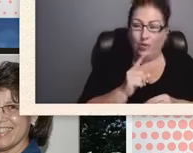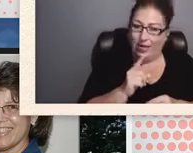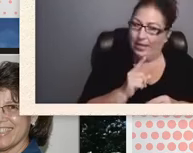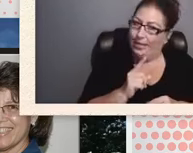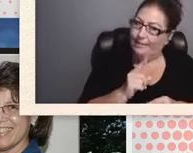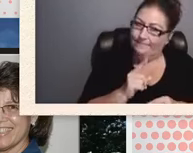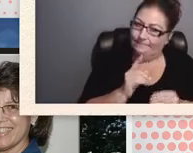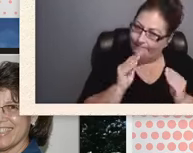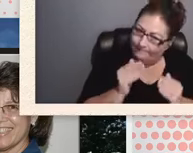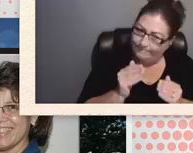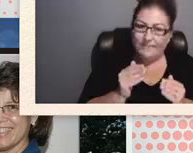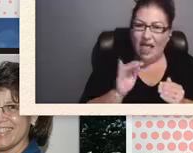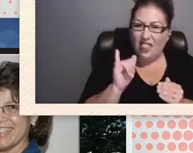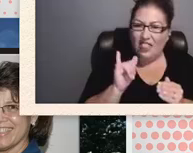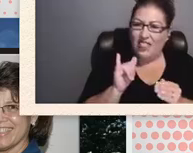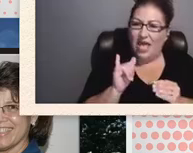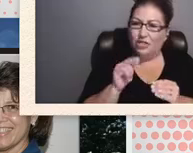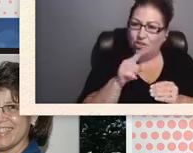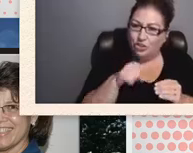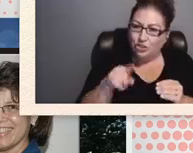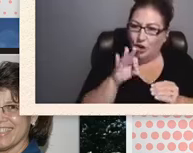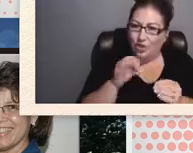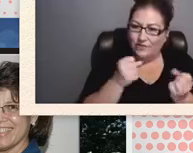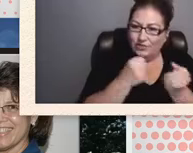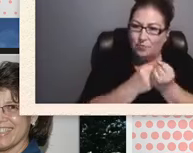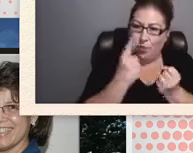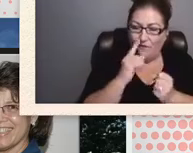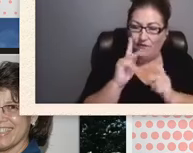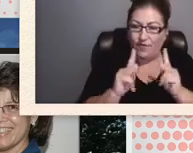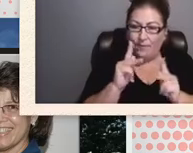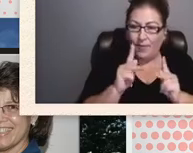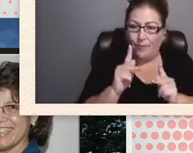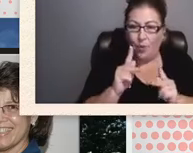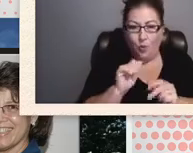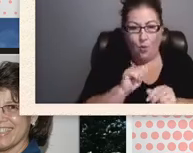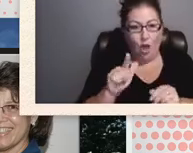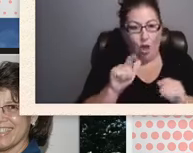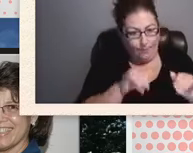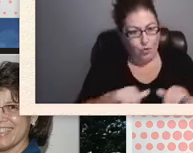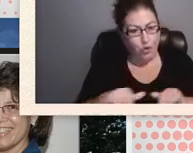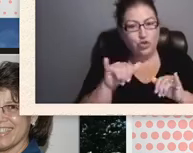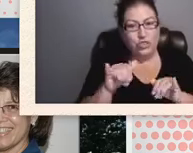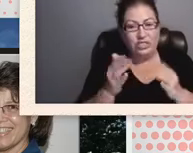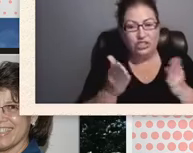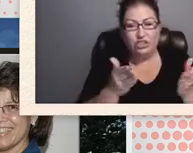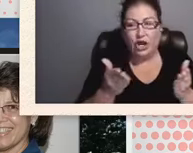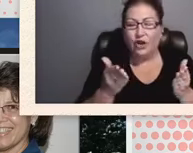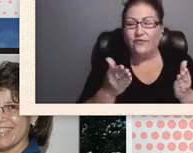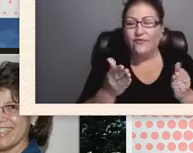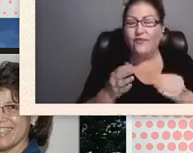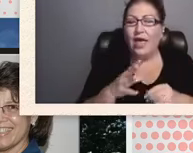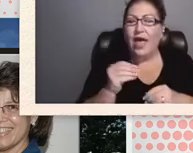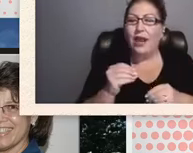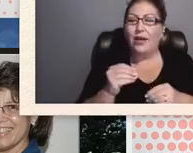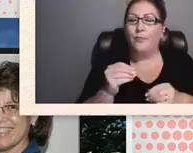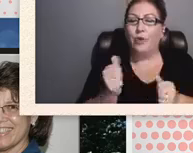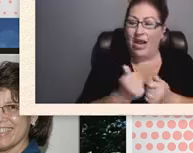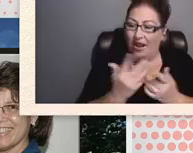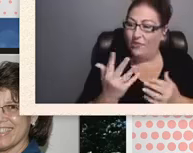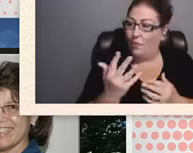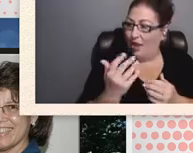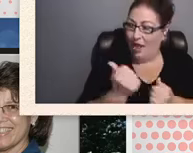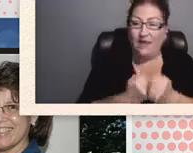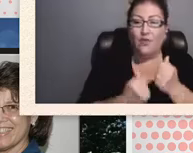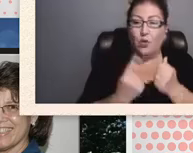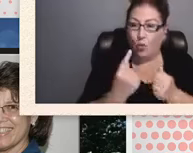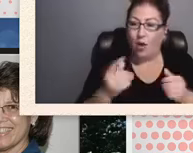that circle of supports for the individuals that we all mutually serve, and bringing everyone together into this one